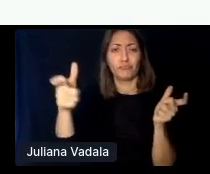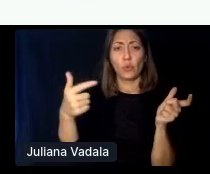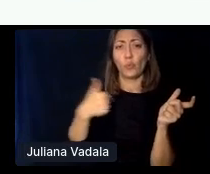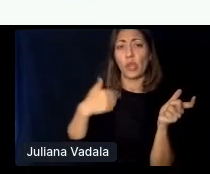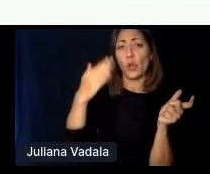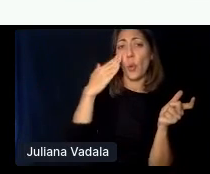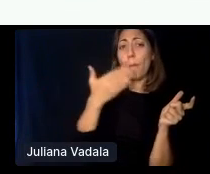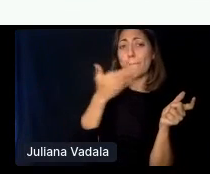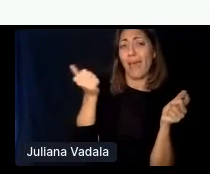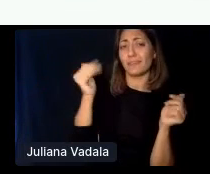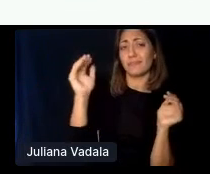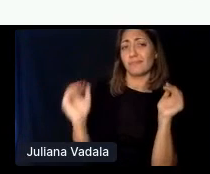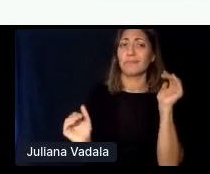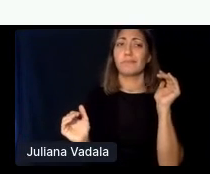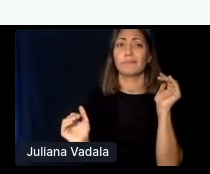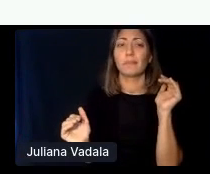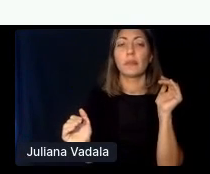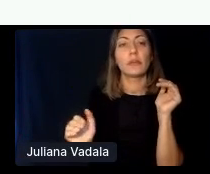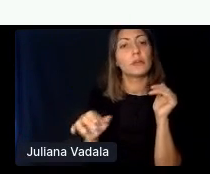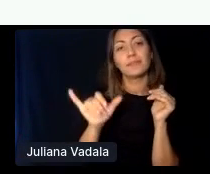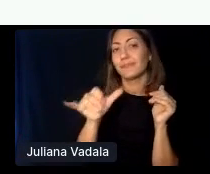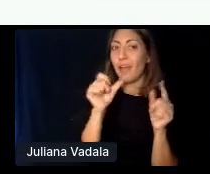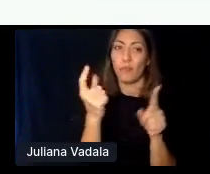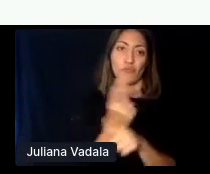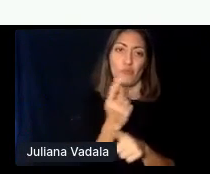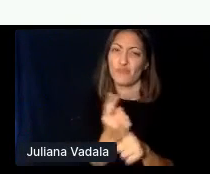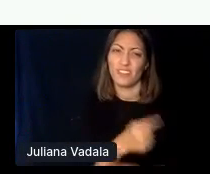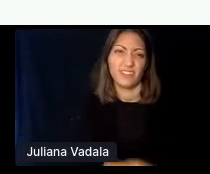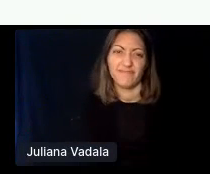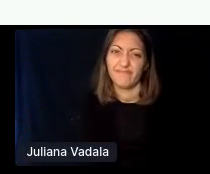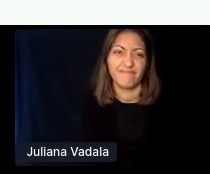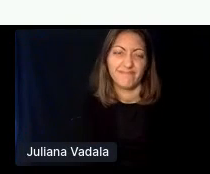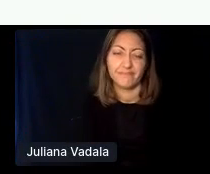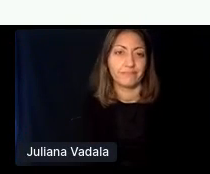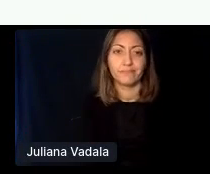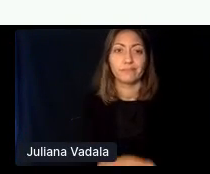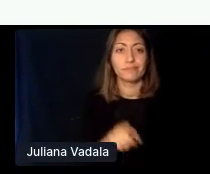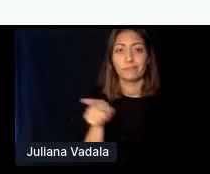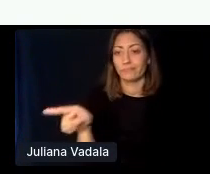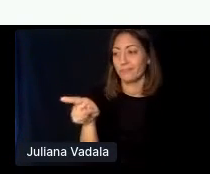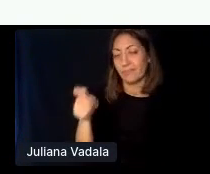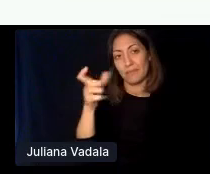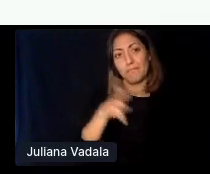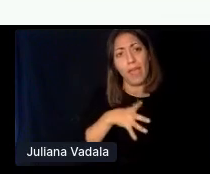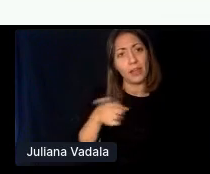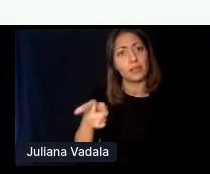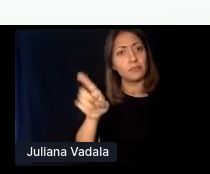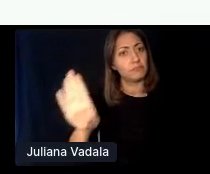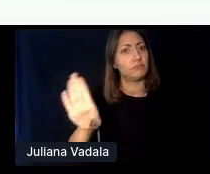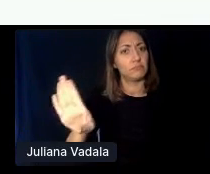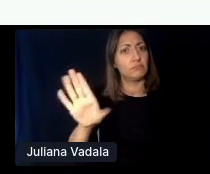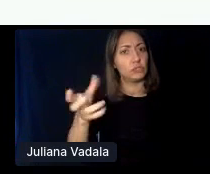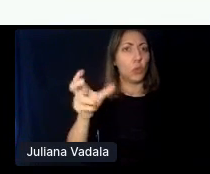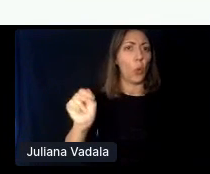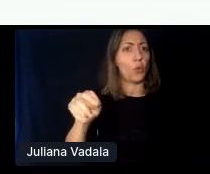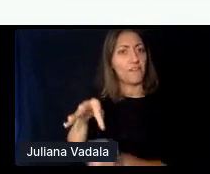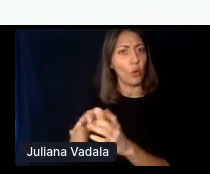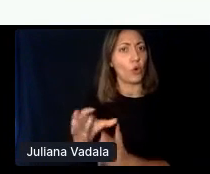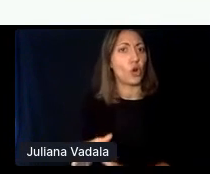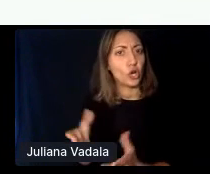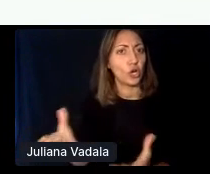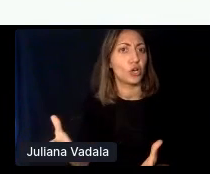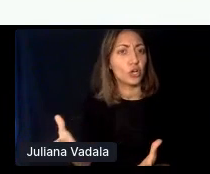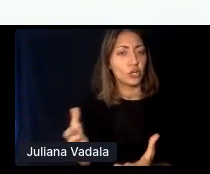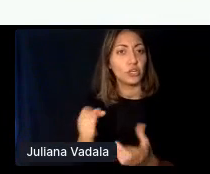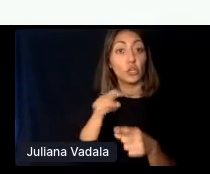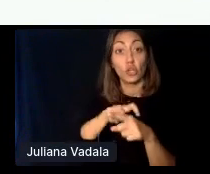and inappropriate. So Arnold's a voter with their own autonomy and agency. And in the moment of this call, we want to get interested in and